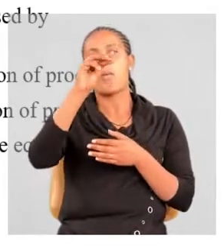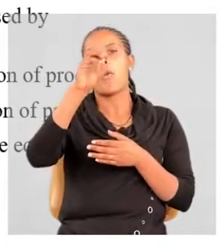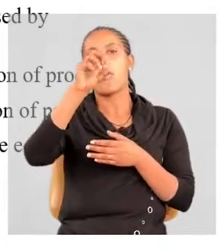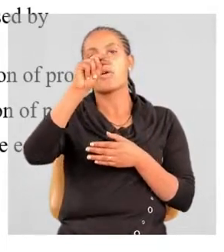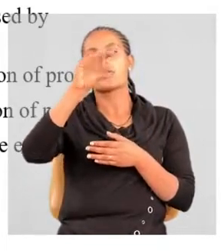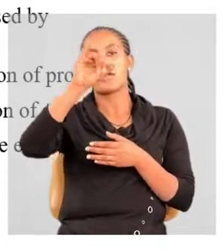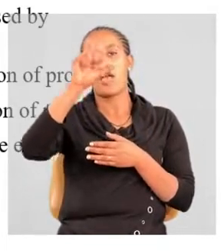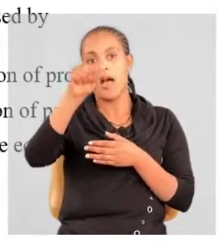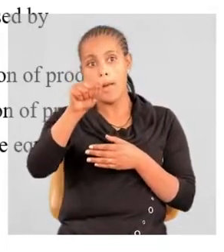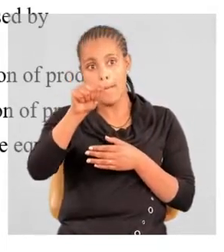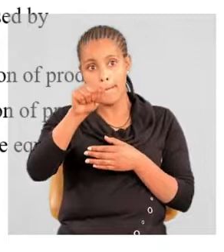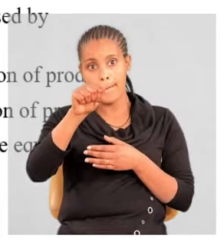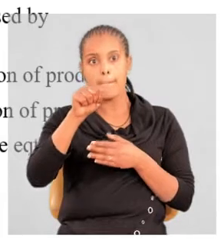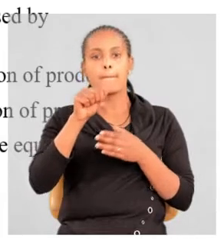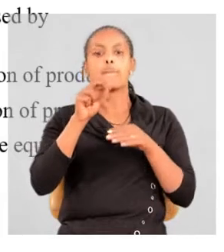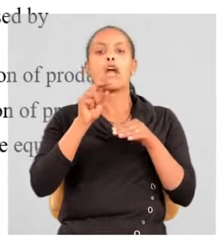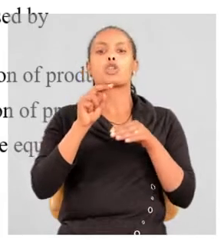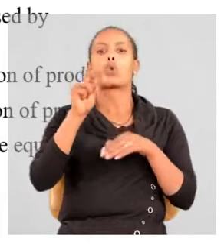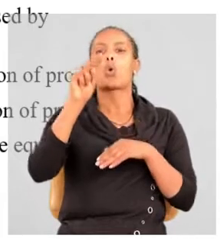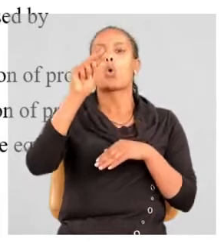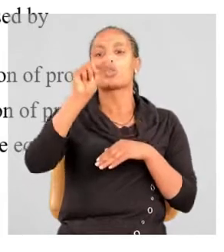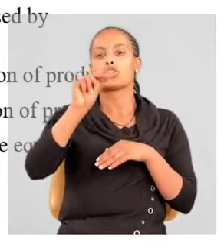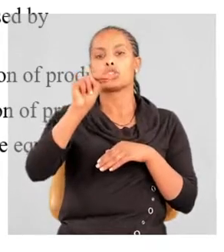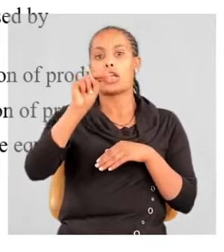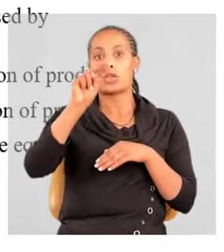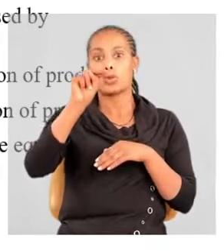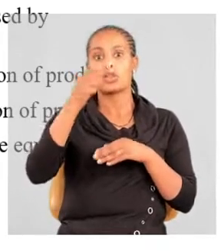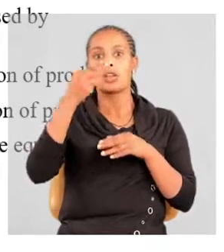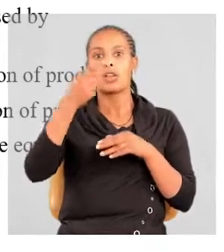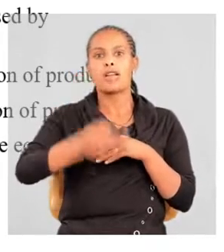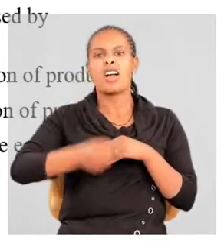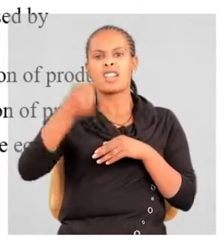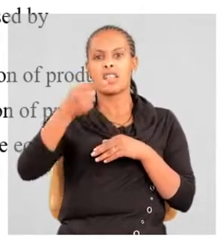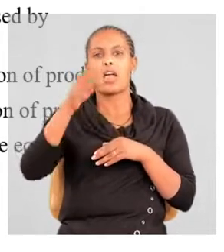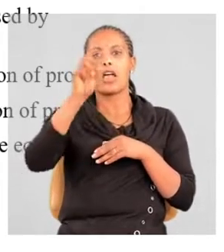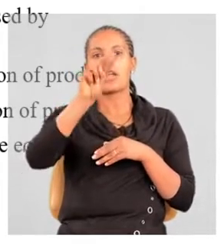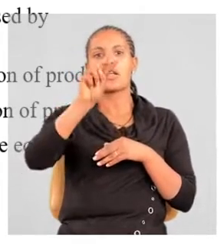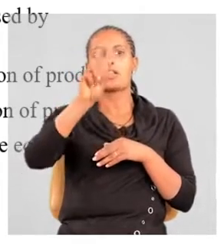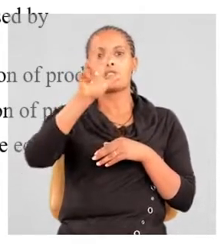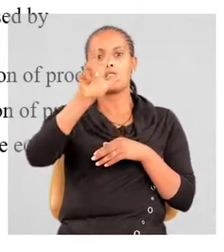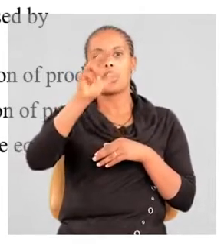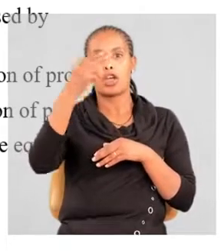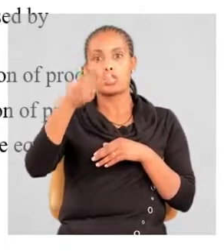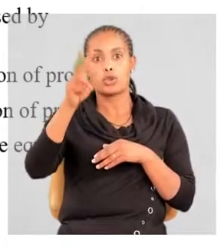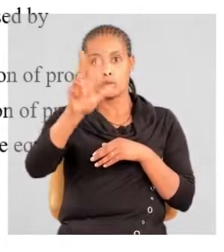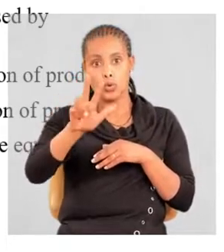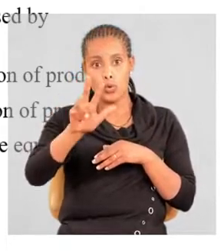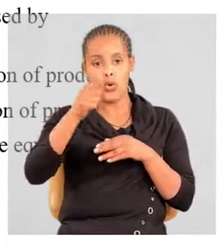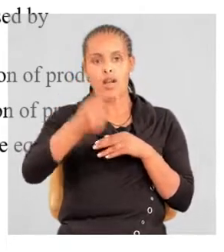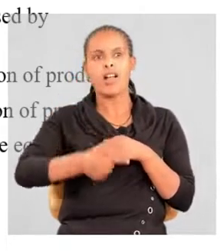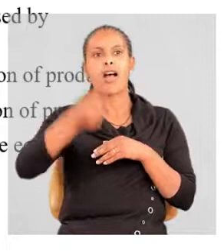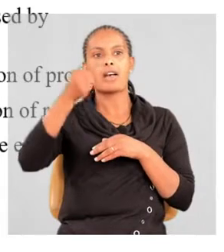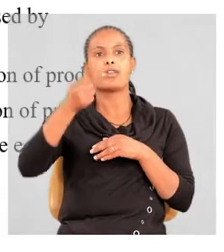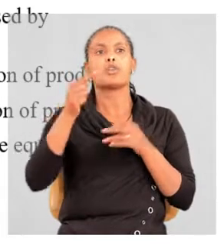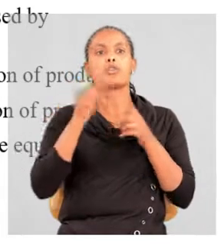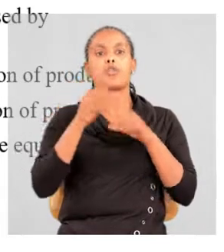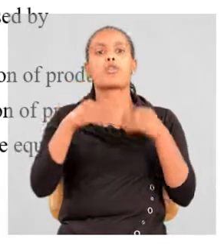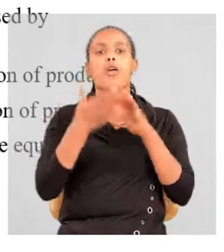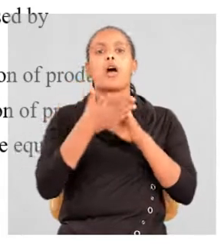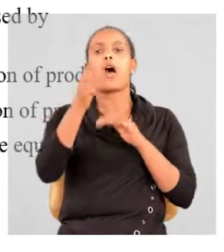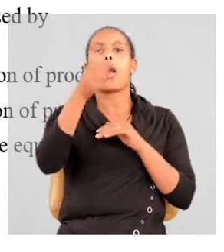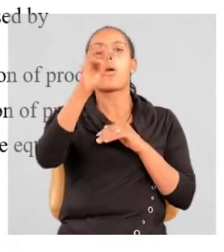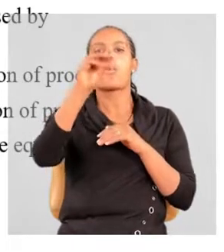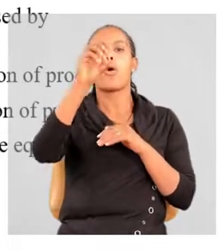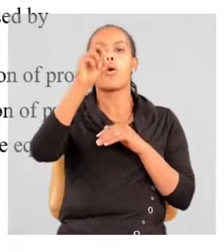by the Haber process, nitrogen gas, N2 gas plus 3H2 gas, H2 gas to form